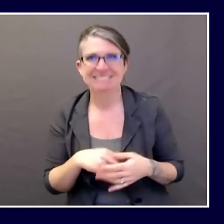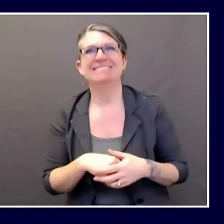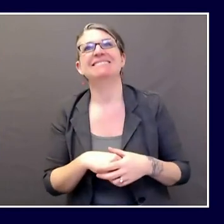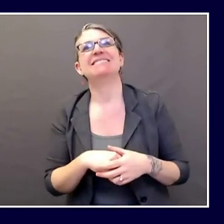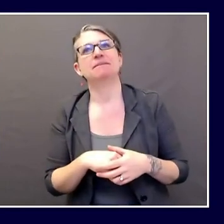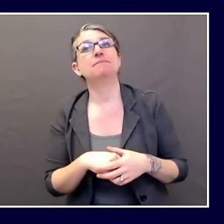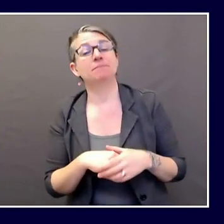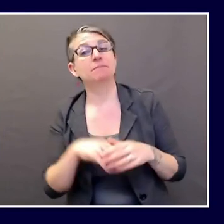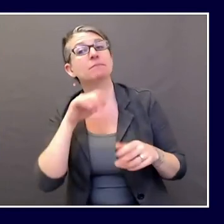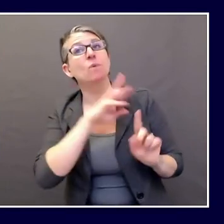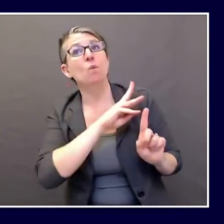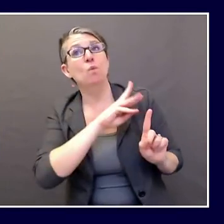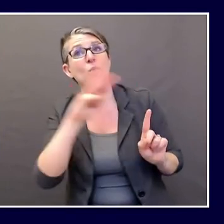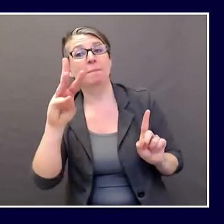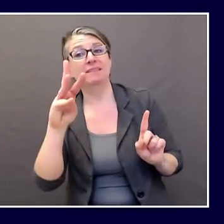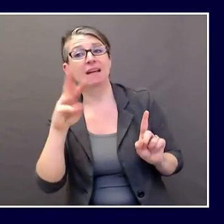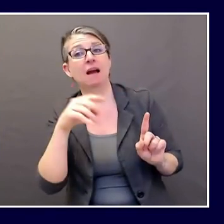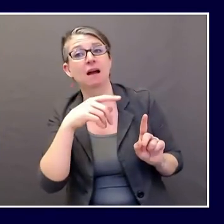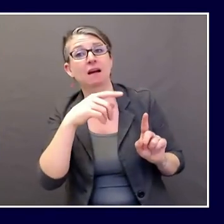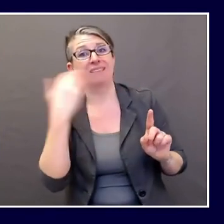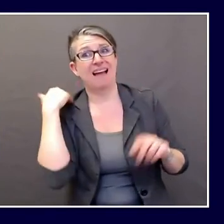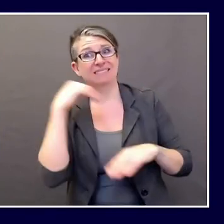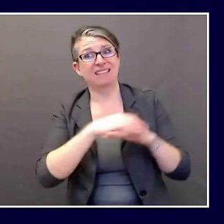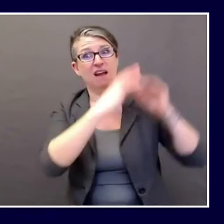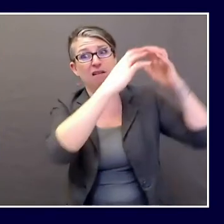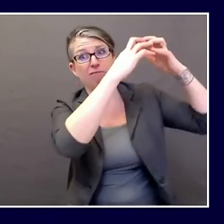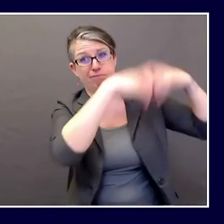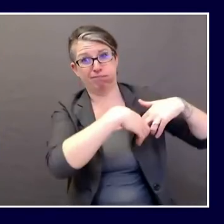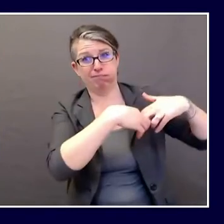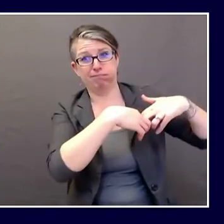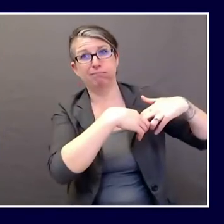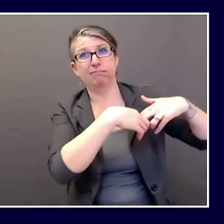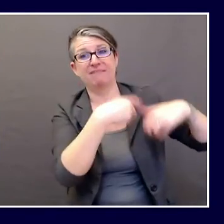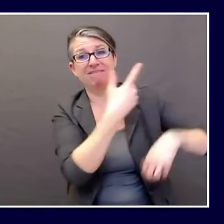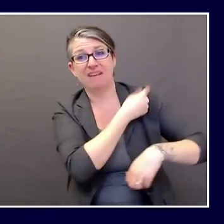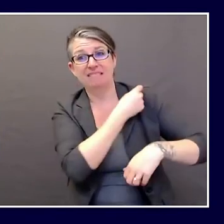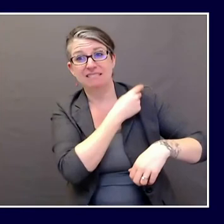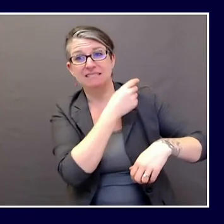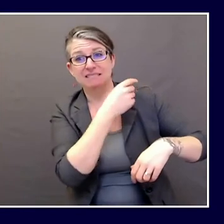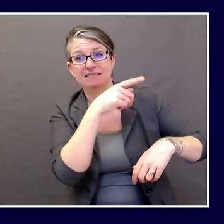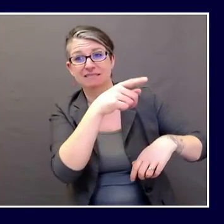I'm not sure. Okay, thank you. Mm-hmm. Let me turn it over to Chris Costa next.